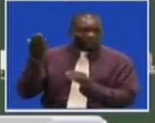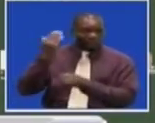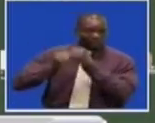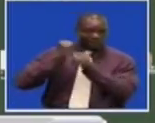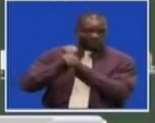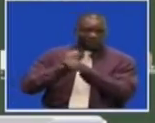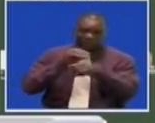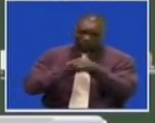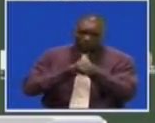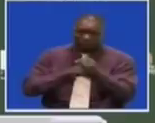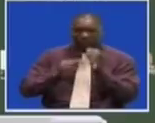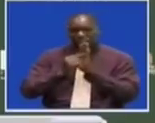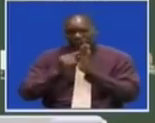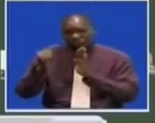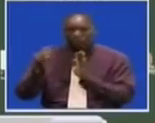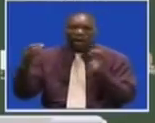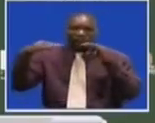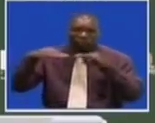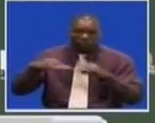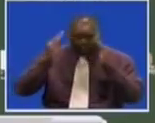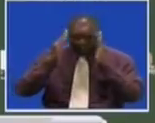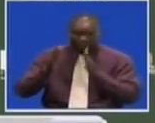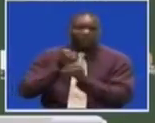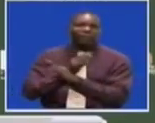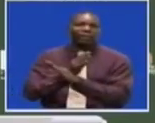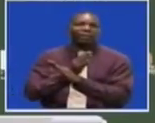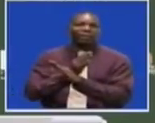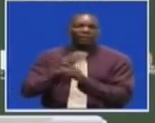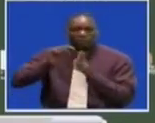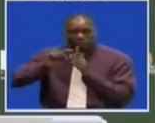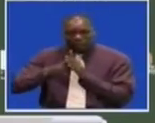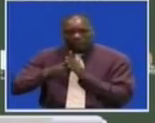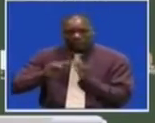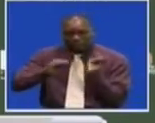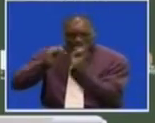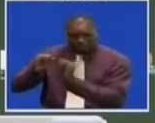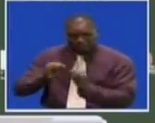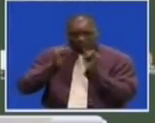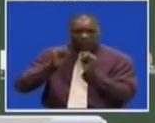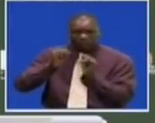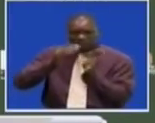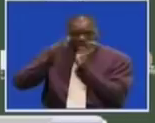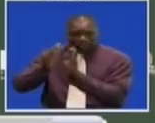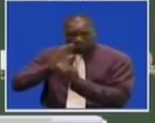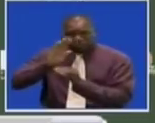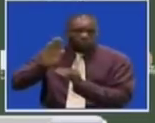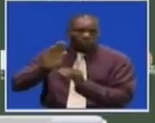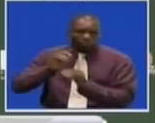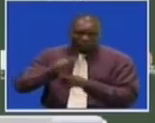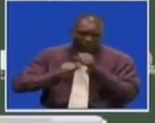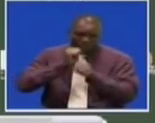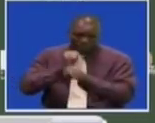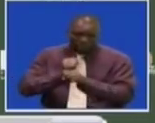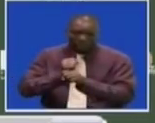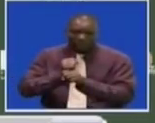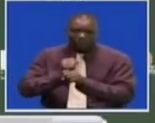year's investment exposition forum are ready to begin actualizing their plans by the end of the first quarter of